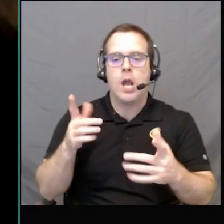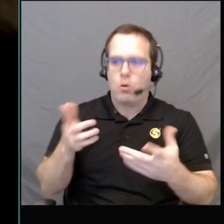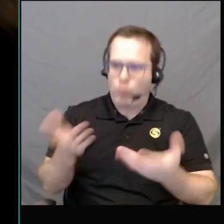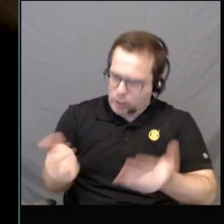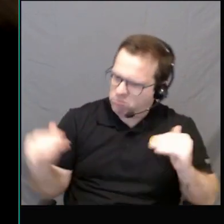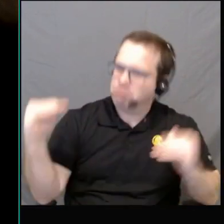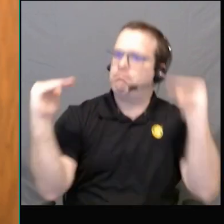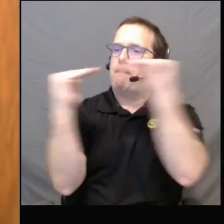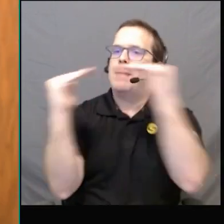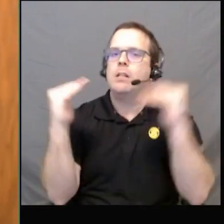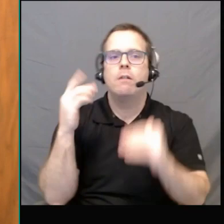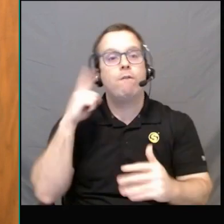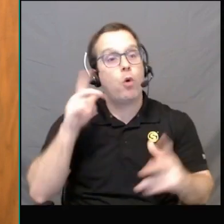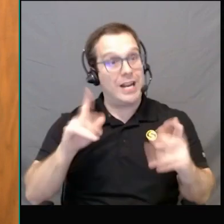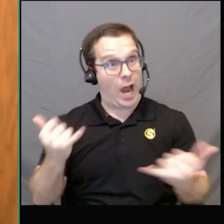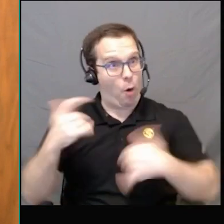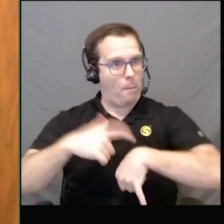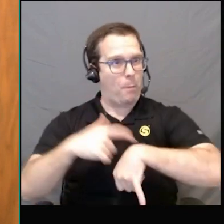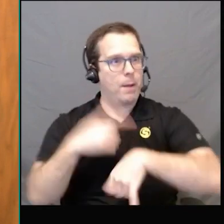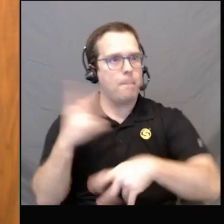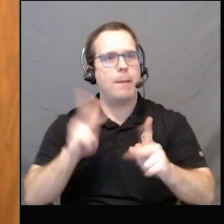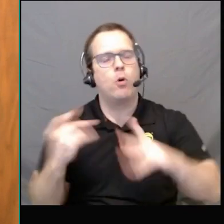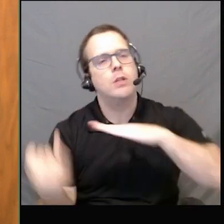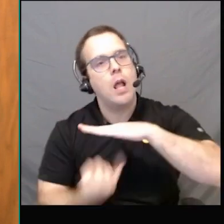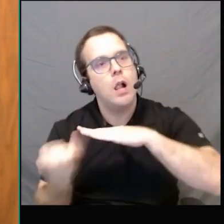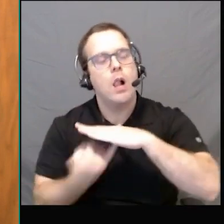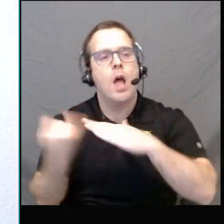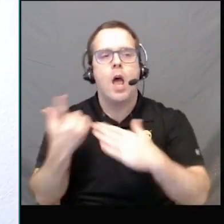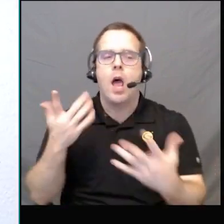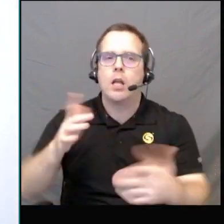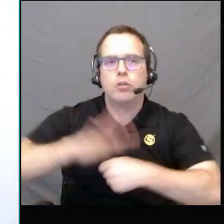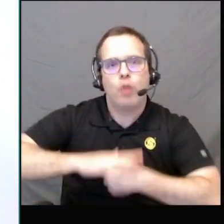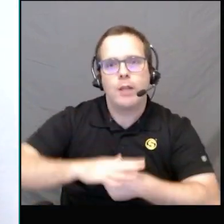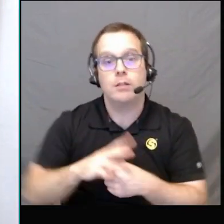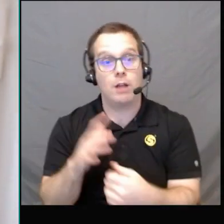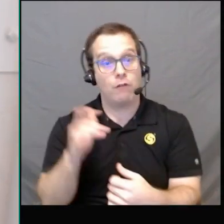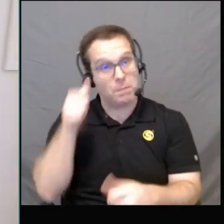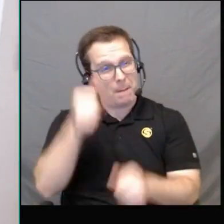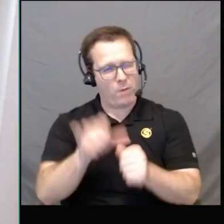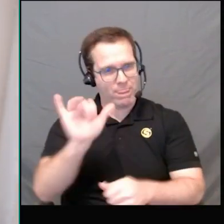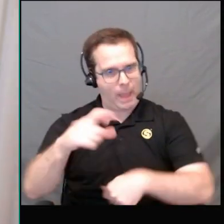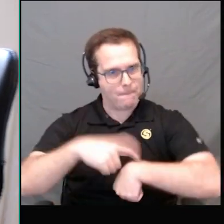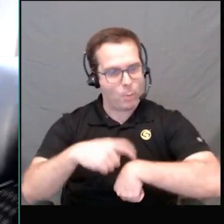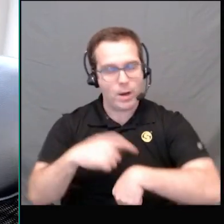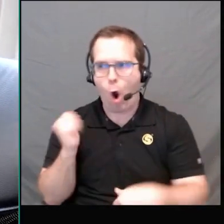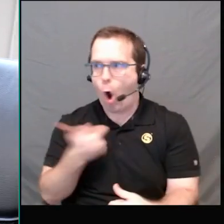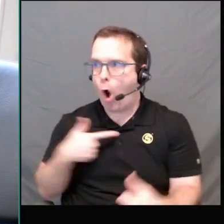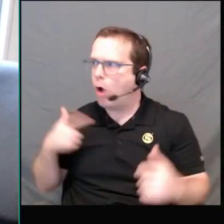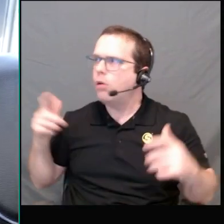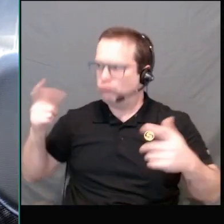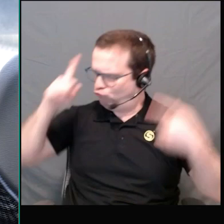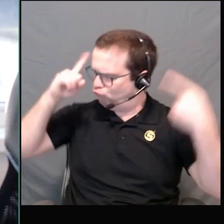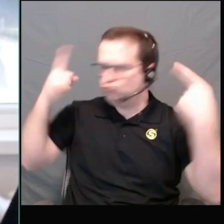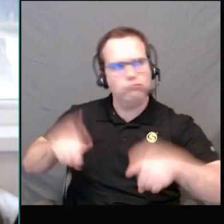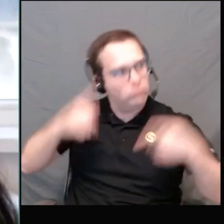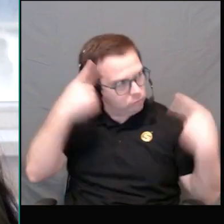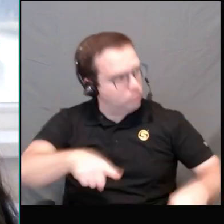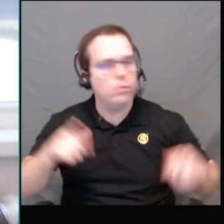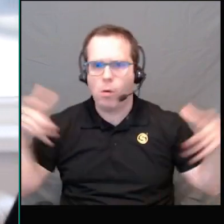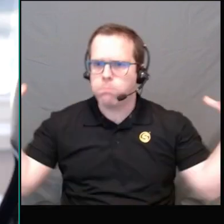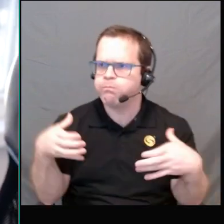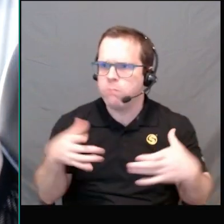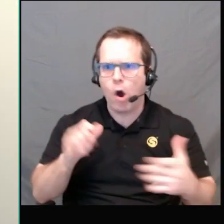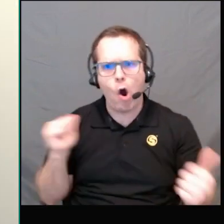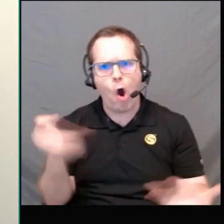and isolation. When I remember that moment, like the best part is that everyone rallied together. We were just all in on